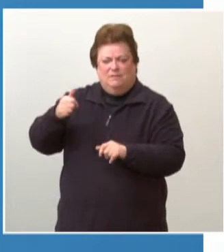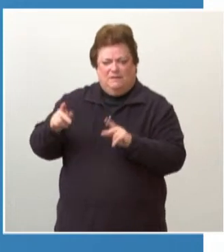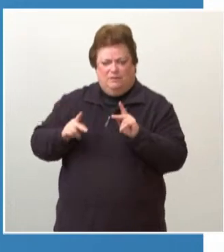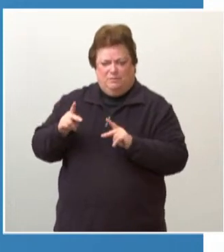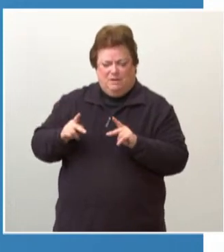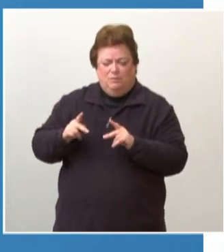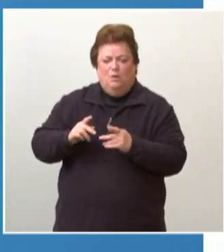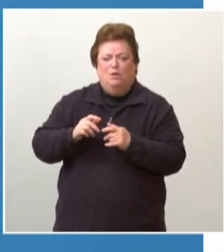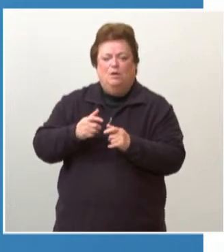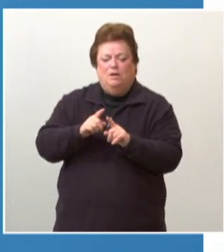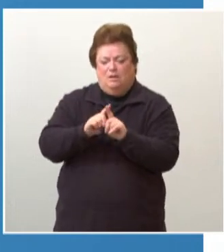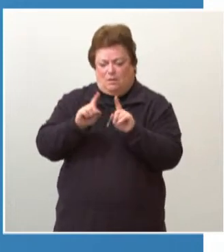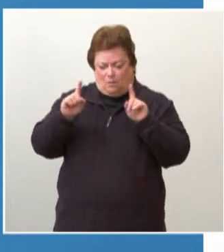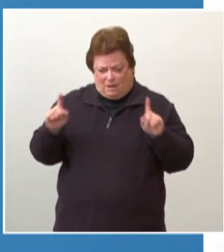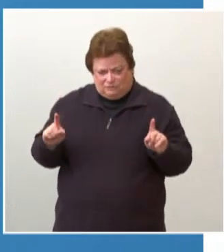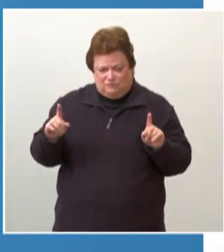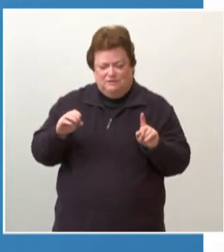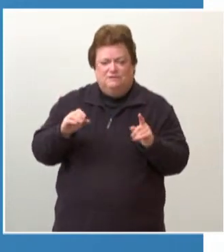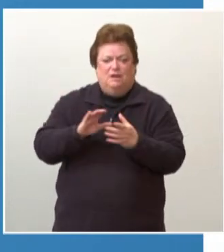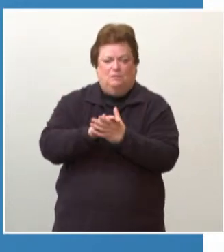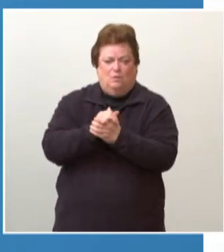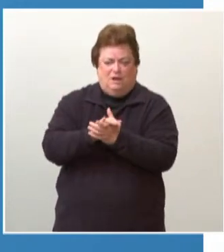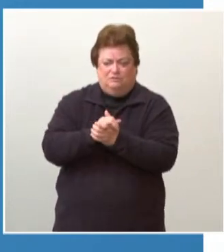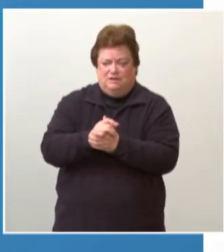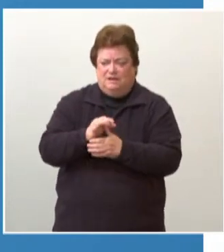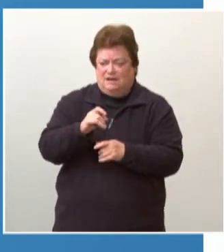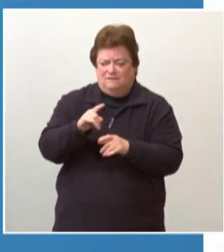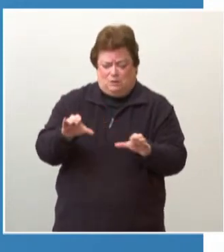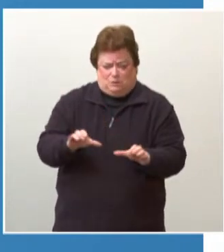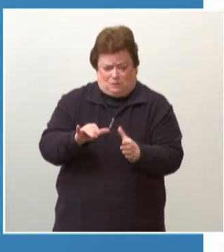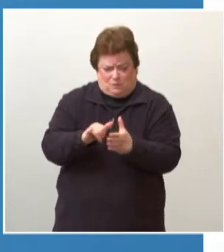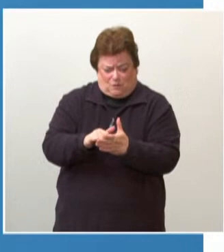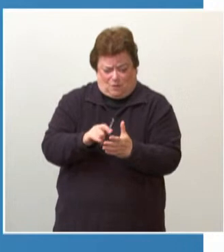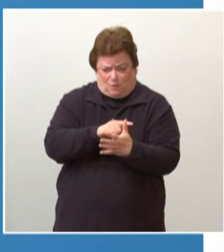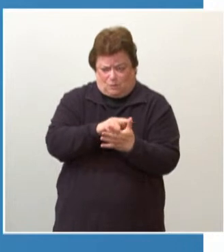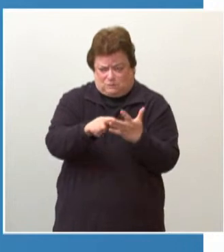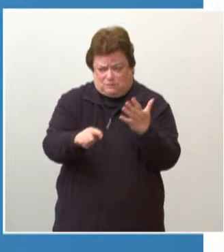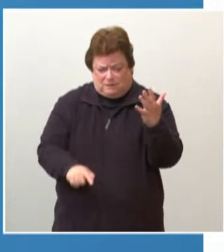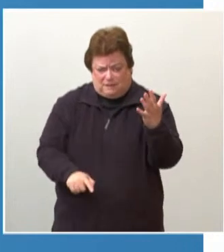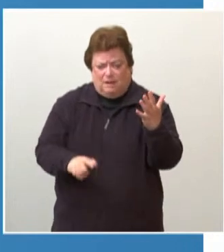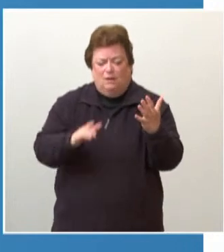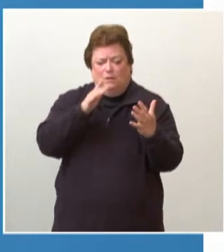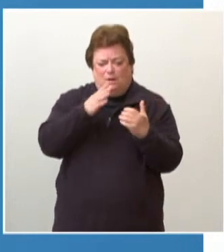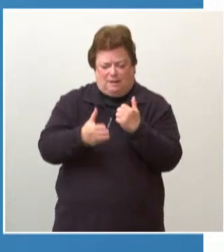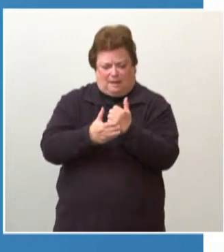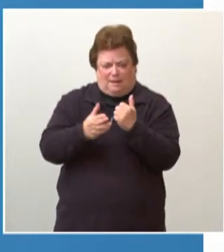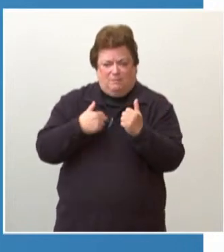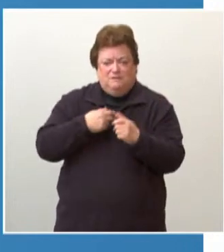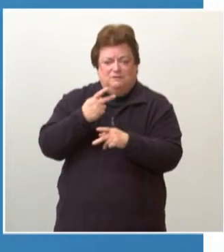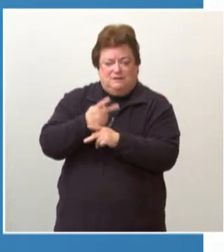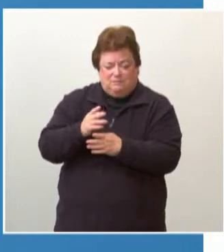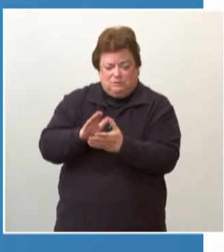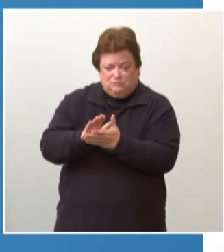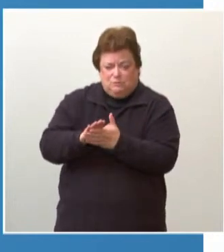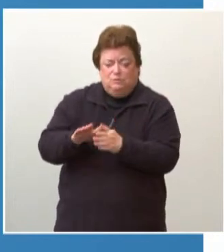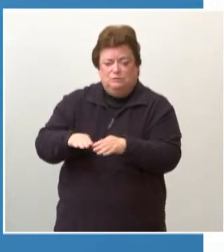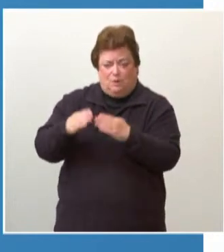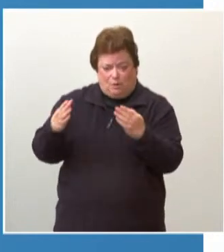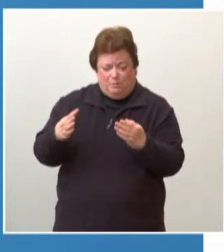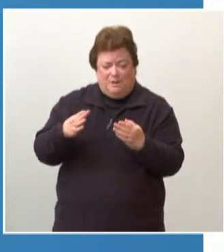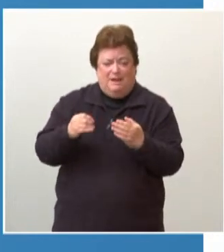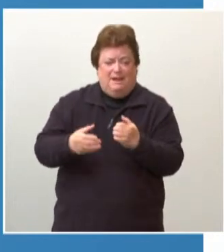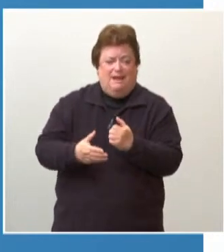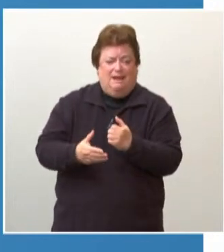and wash your hands. Taking these actions will help keep our schools open, access to health care available, and will